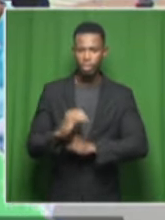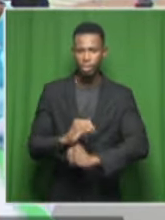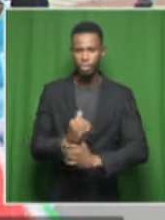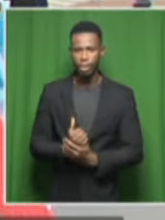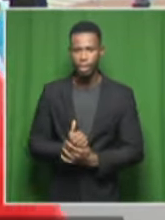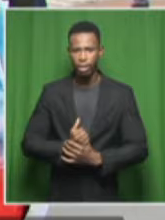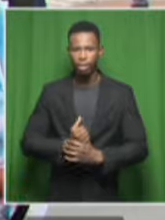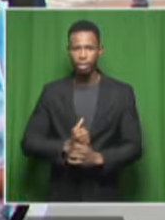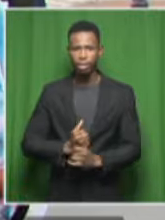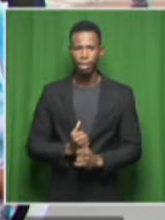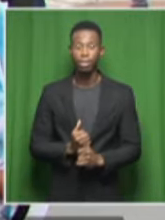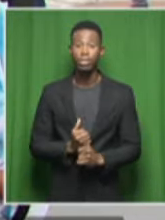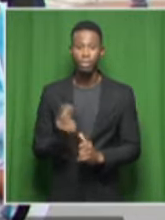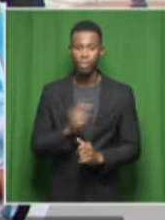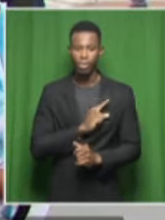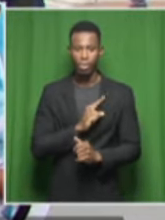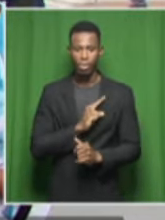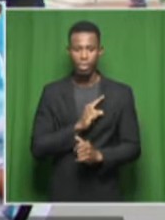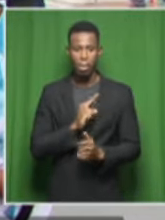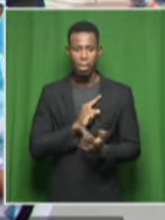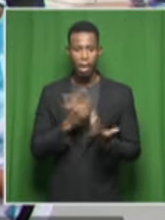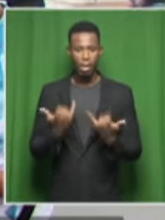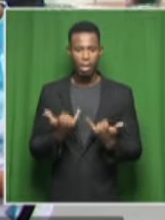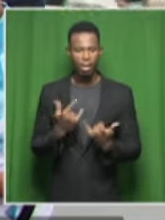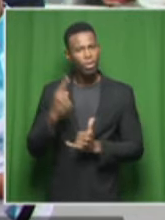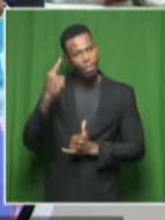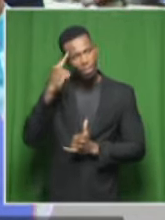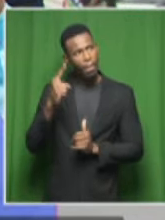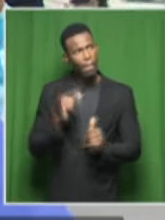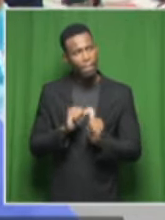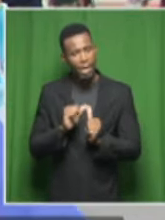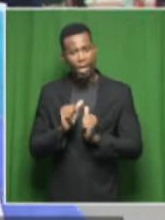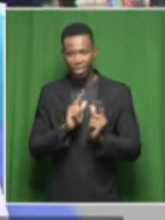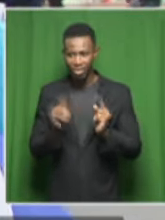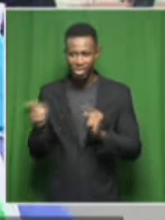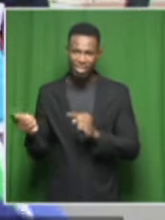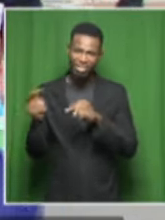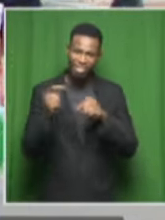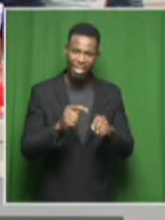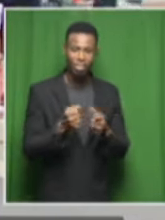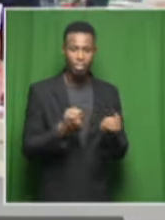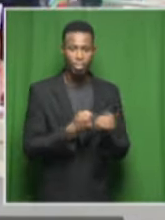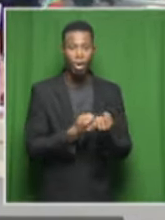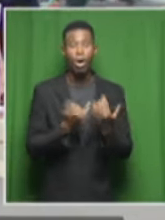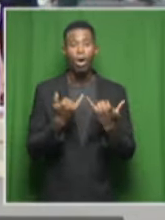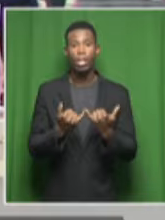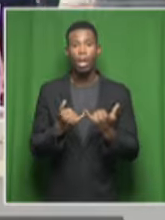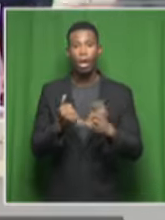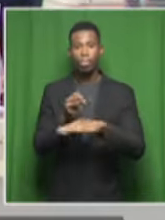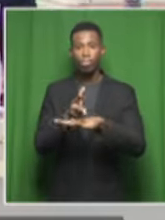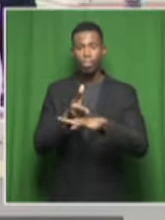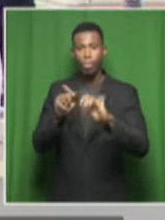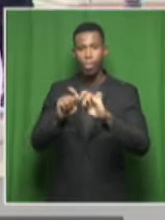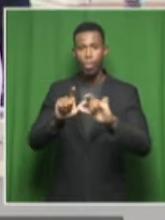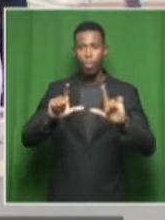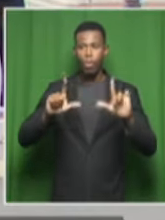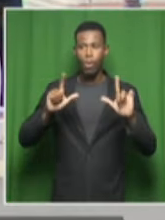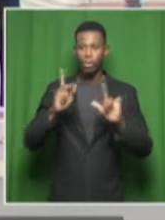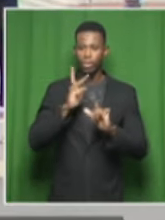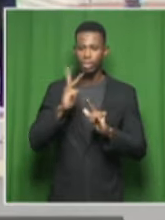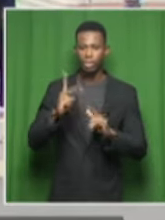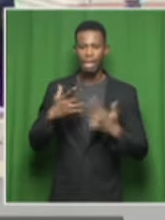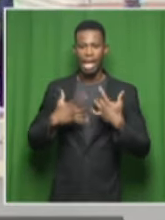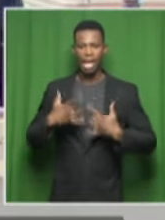ground of young talent, of black talent, the Eastern Cape. And they thought, you know what, let's come and support them. Let me set up off shot and show you exactly how